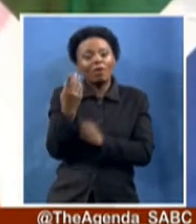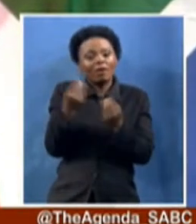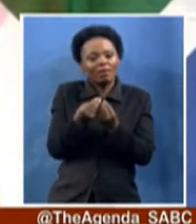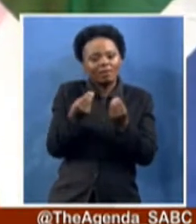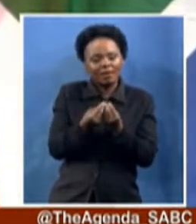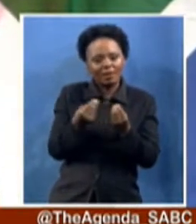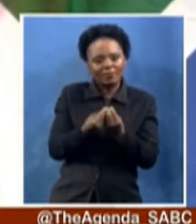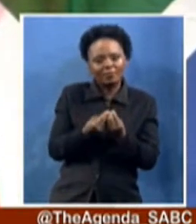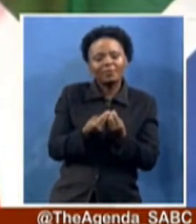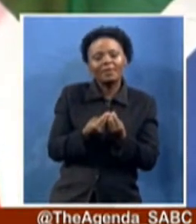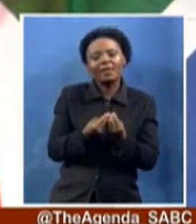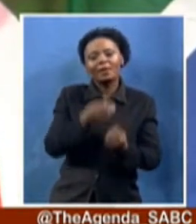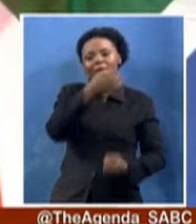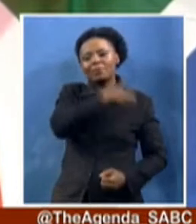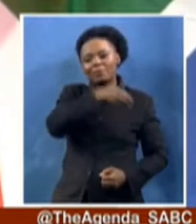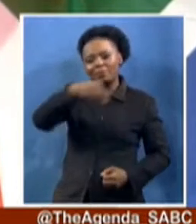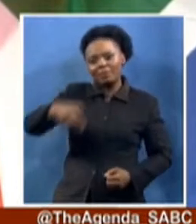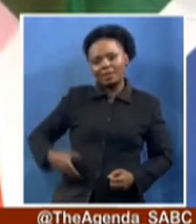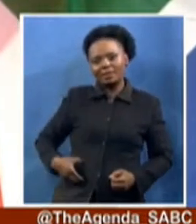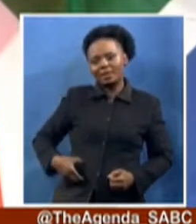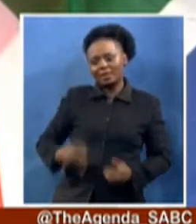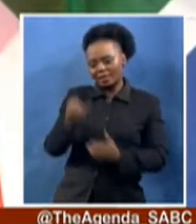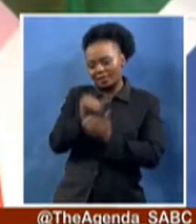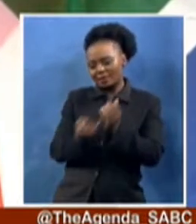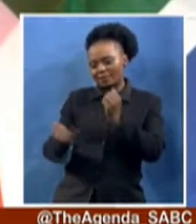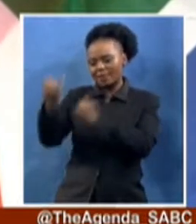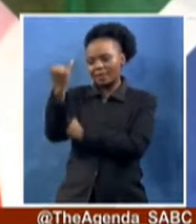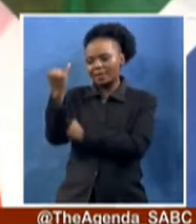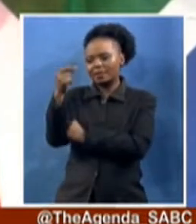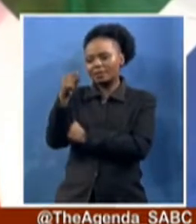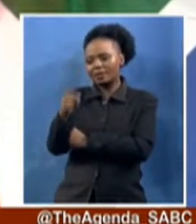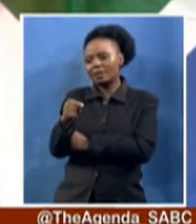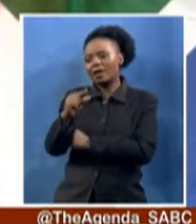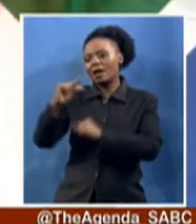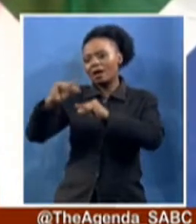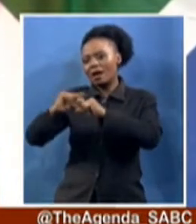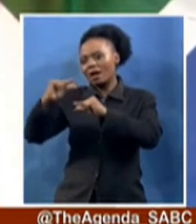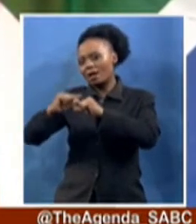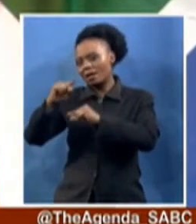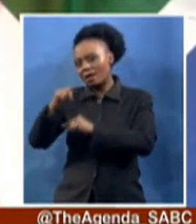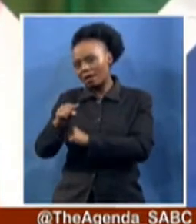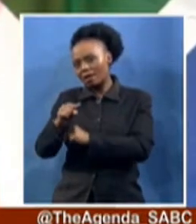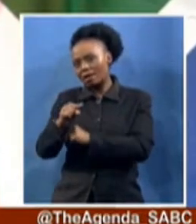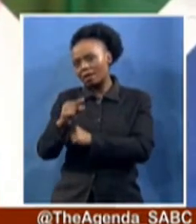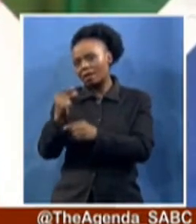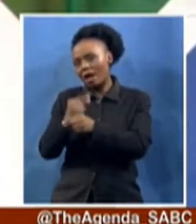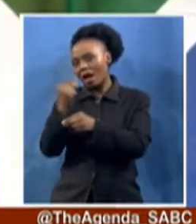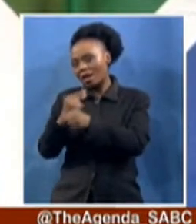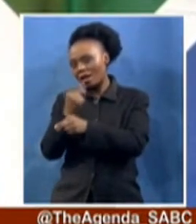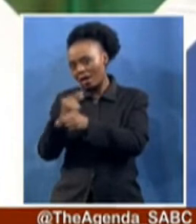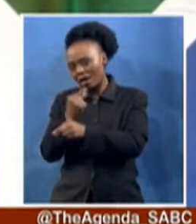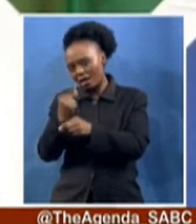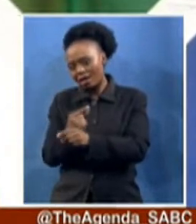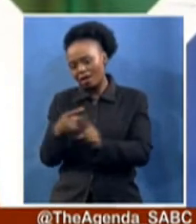Ghana, President Kwame Nkrumah. So it's an important month.